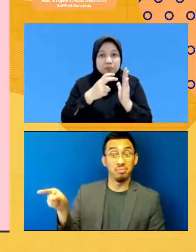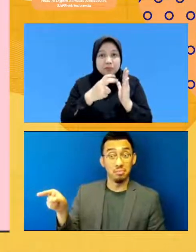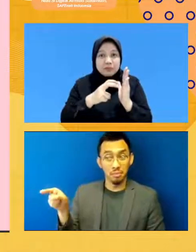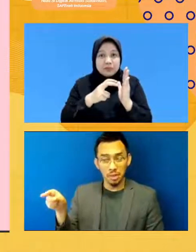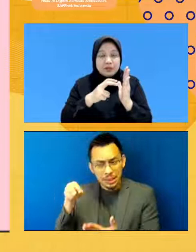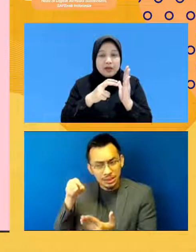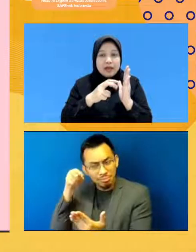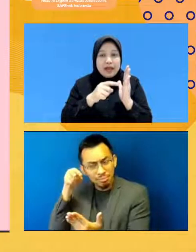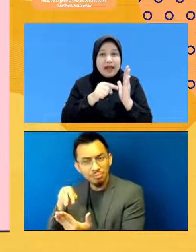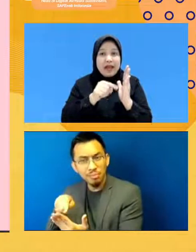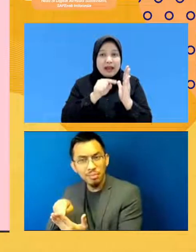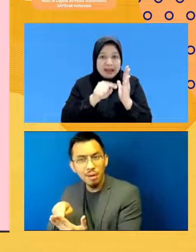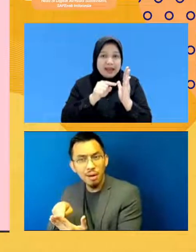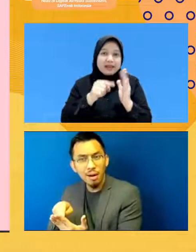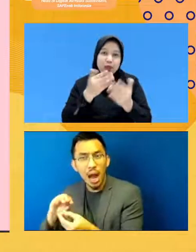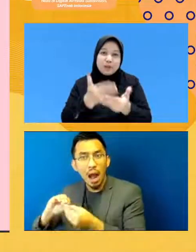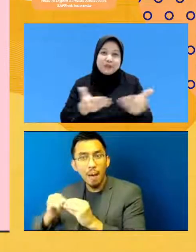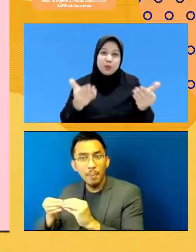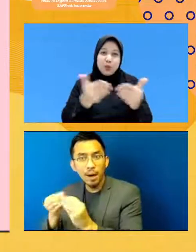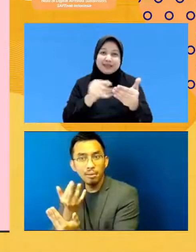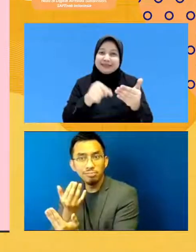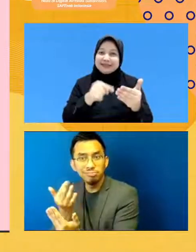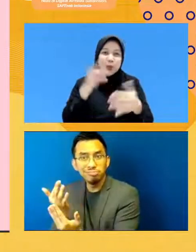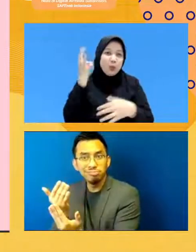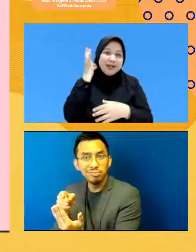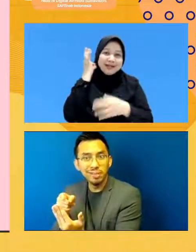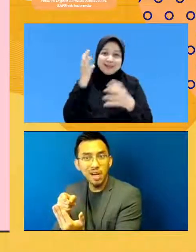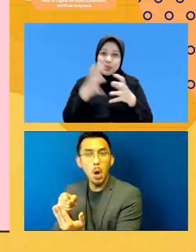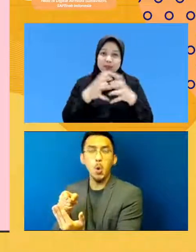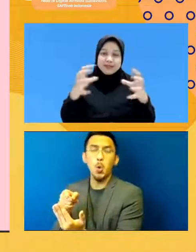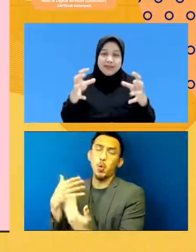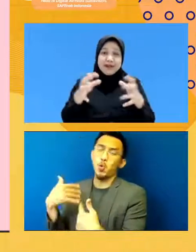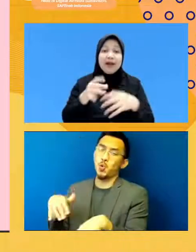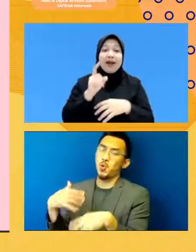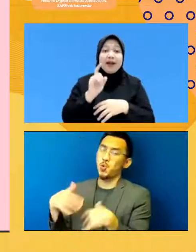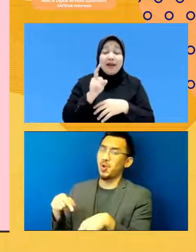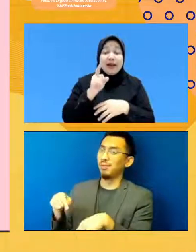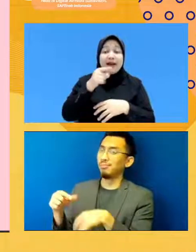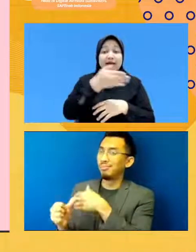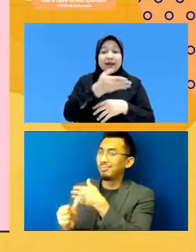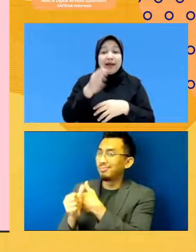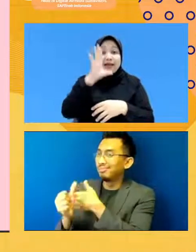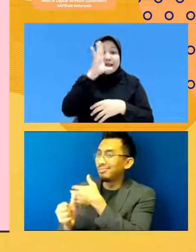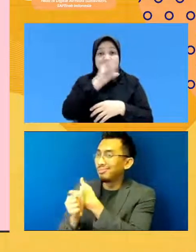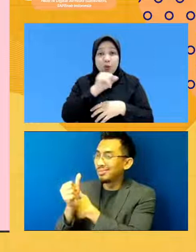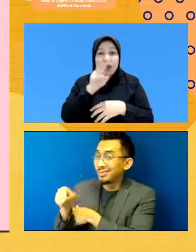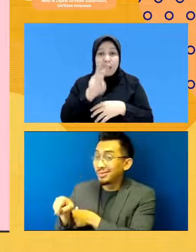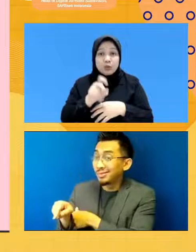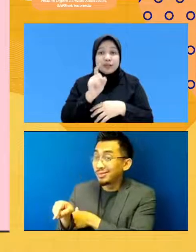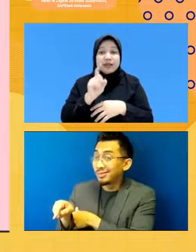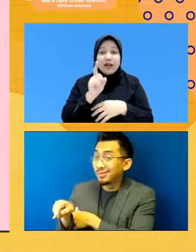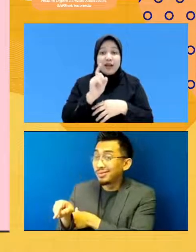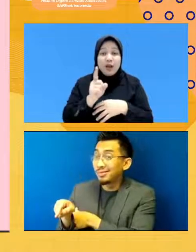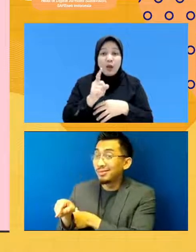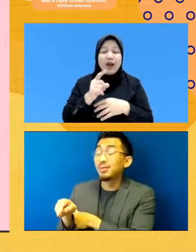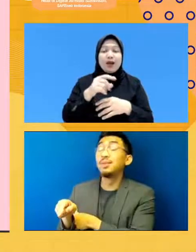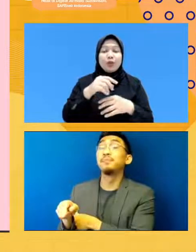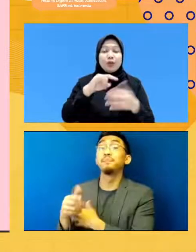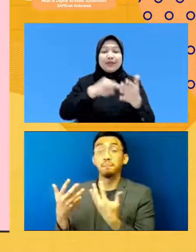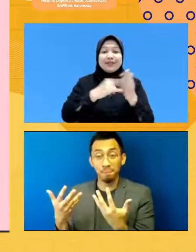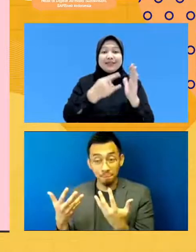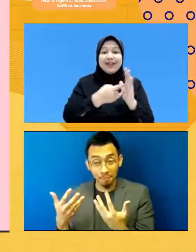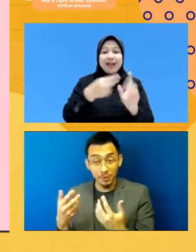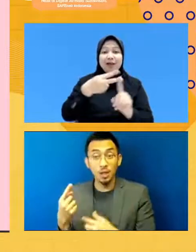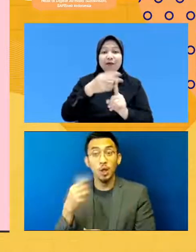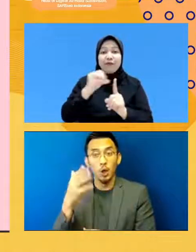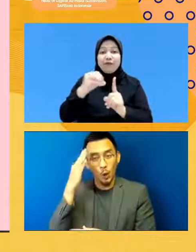that situation. And then we also need to understand the characteristic of digital footprint, that it is everlasting. We